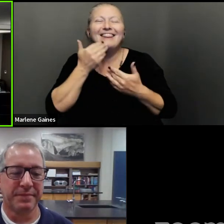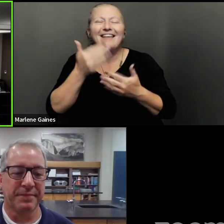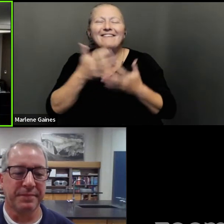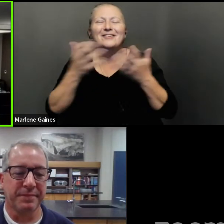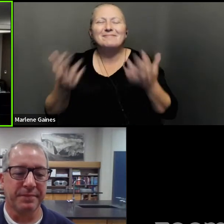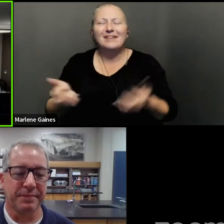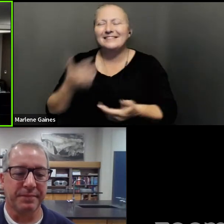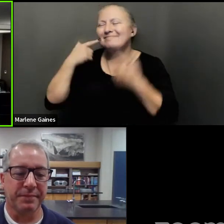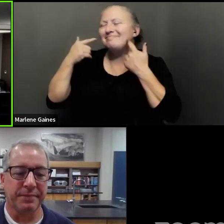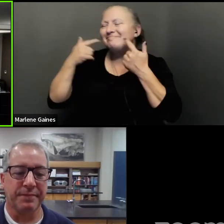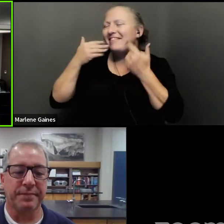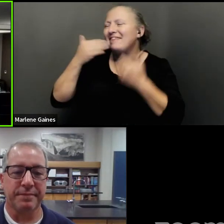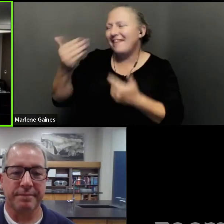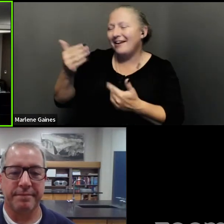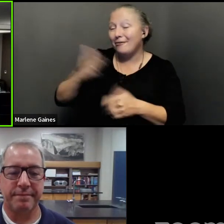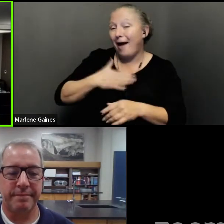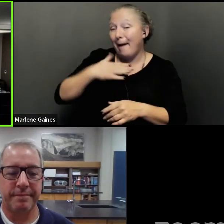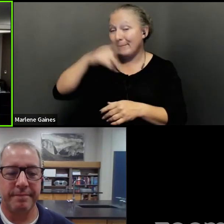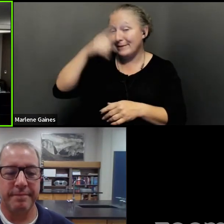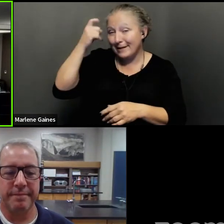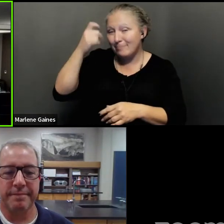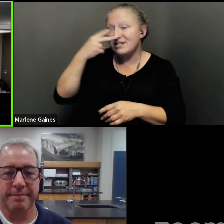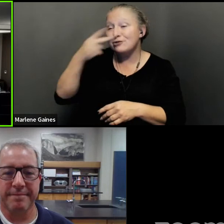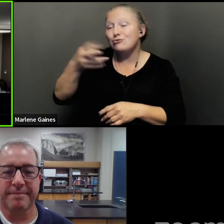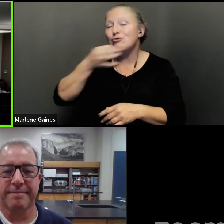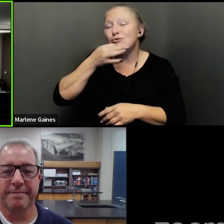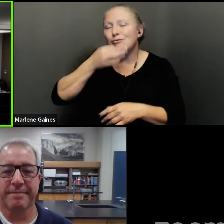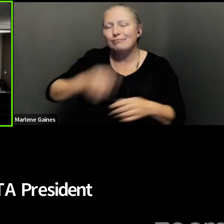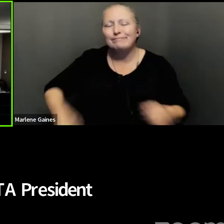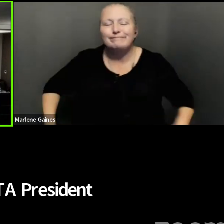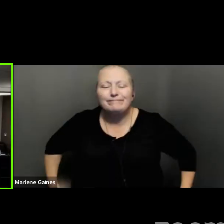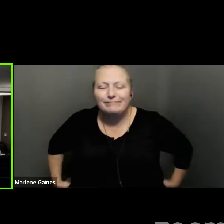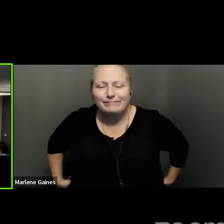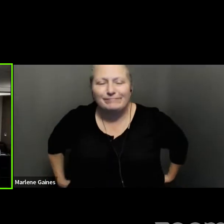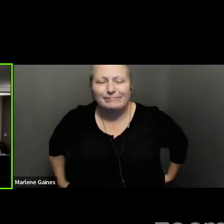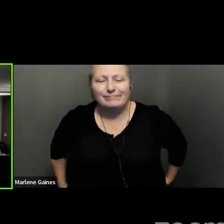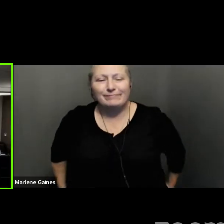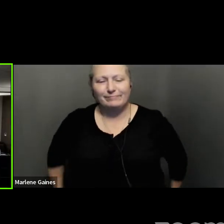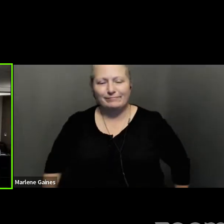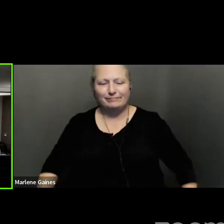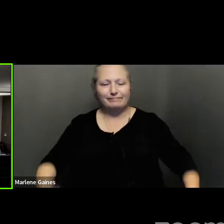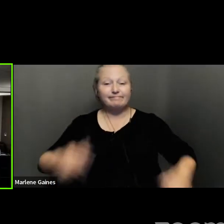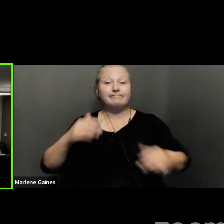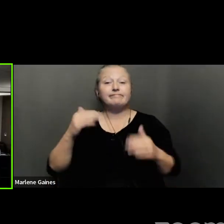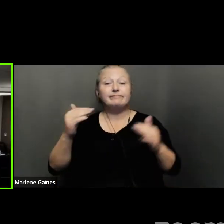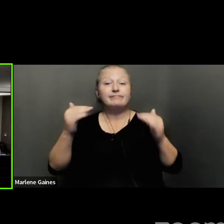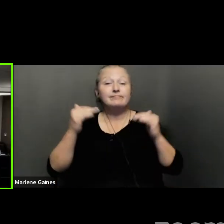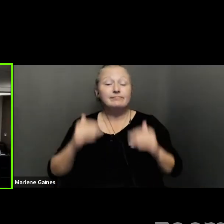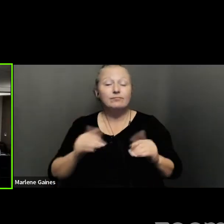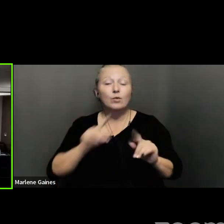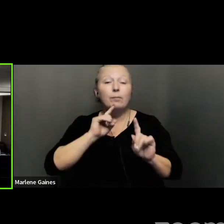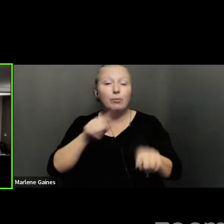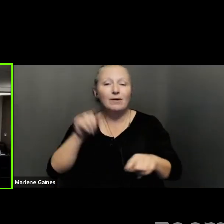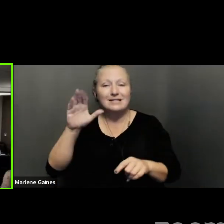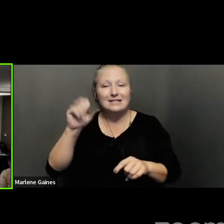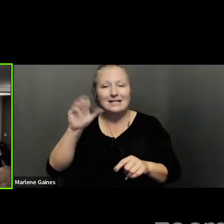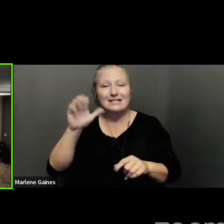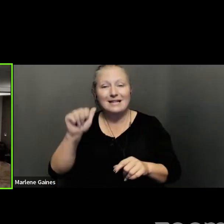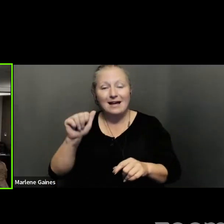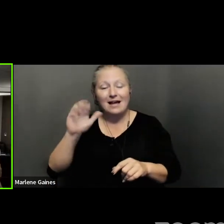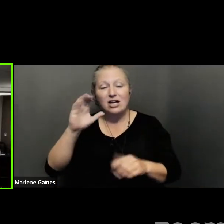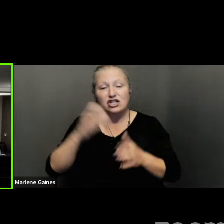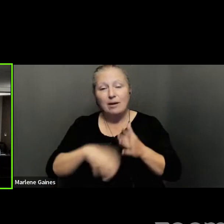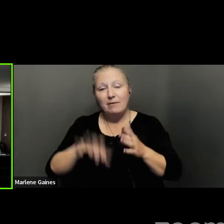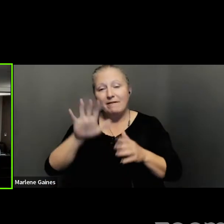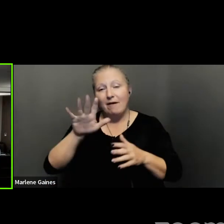you. Happy summer, and we'll see you soon. All right. Next, we have the report of the CSEA Chapter